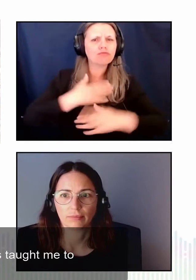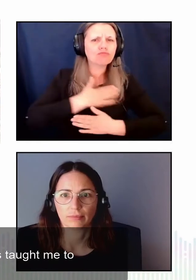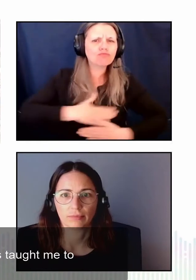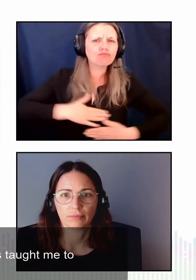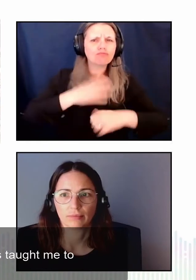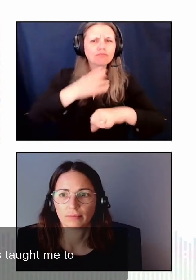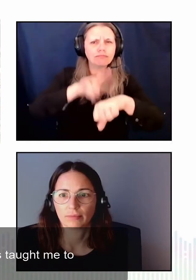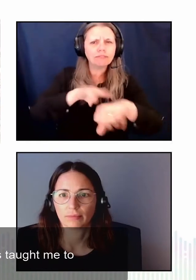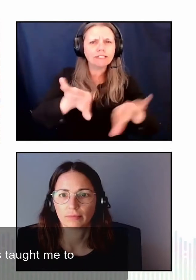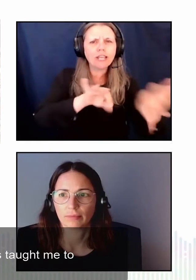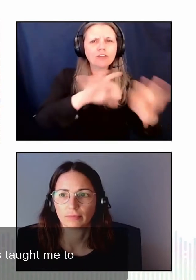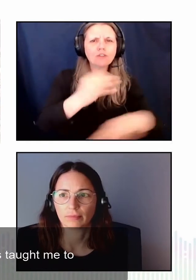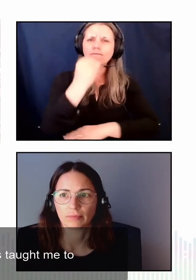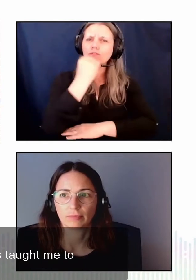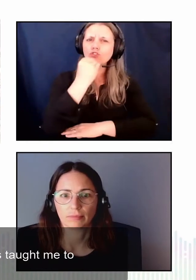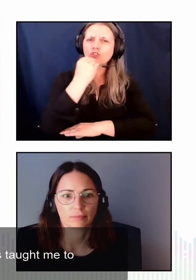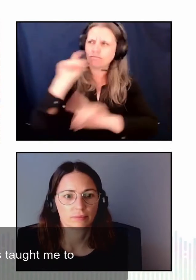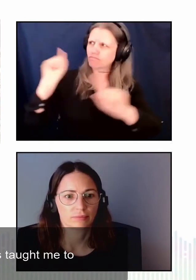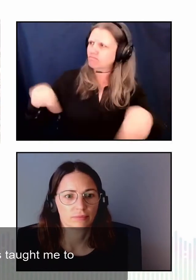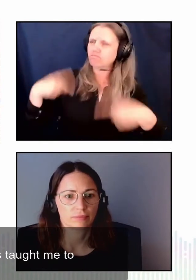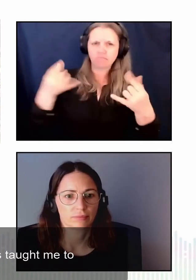my diet to this day.